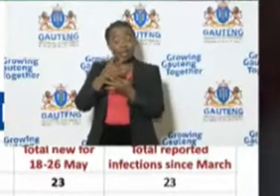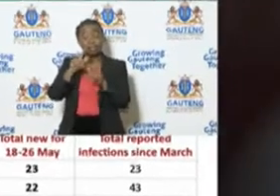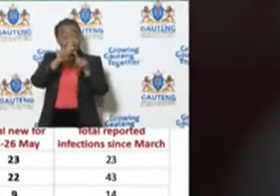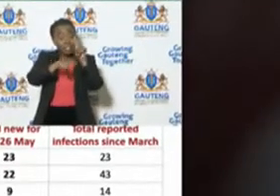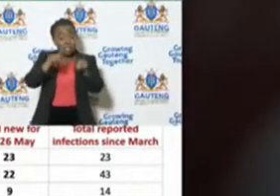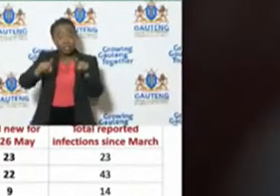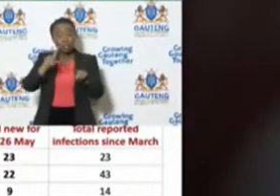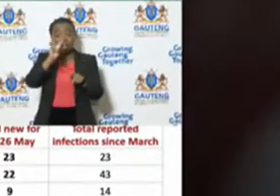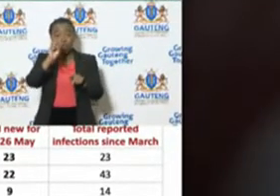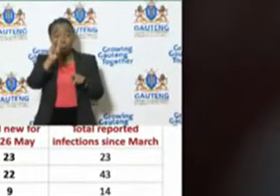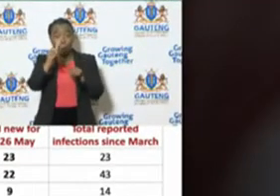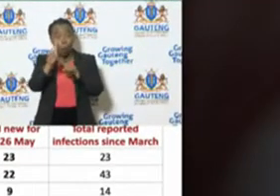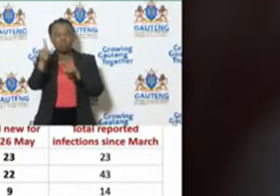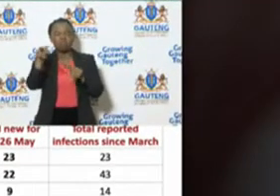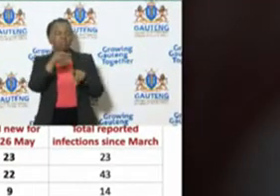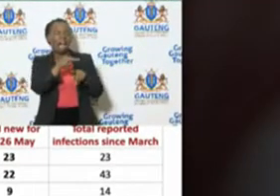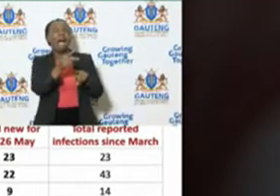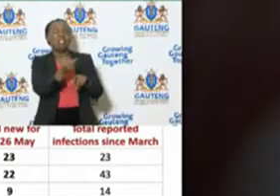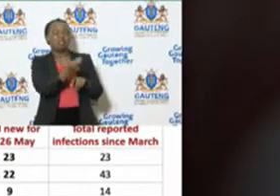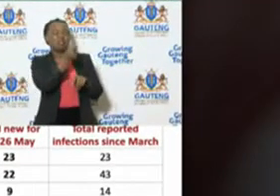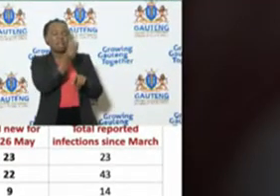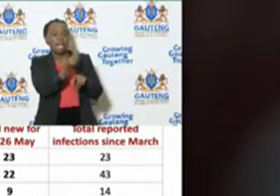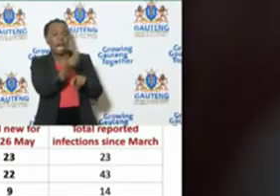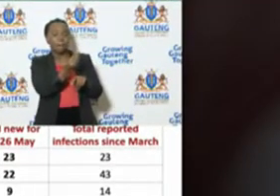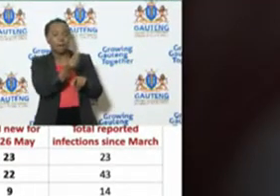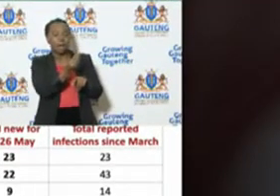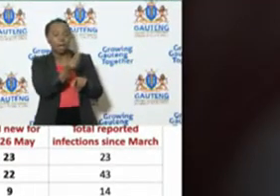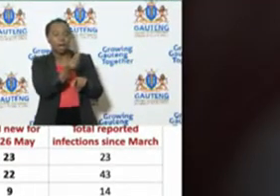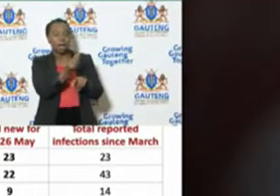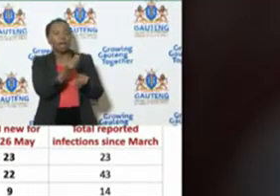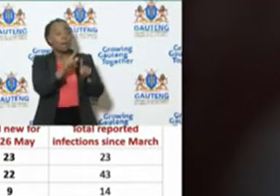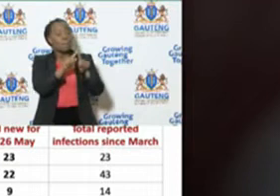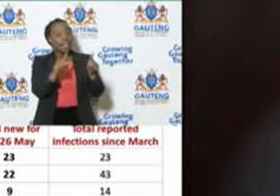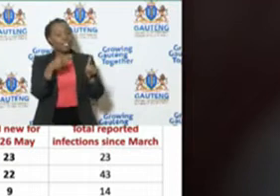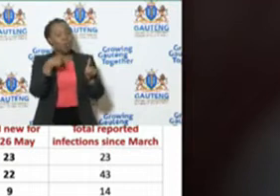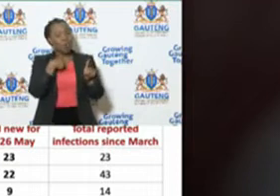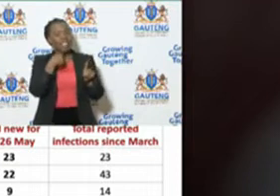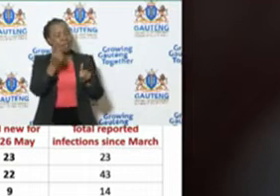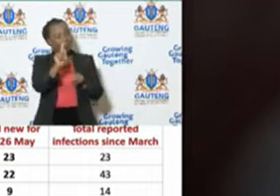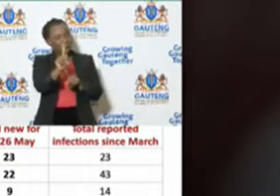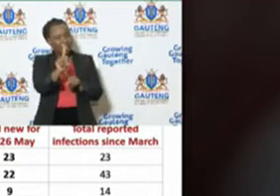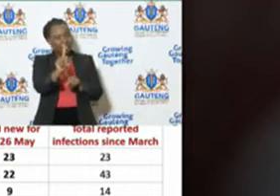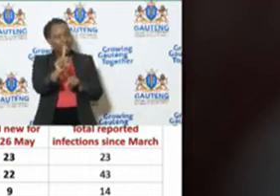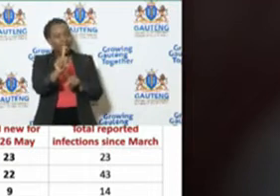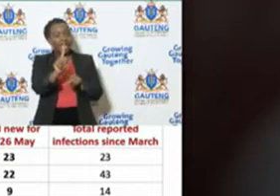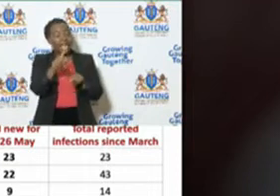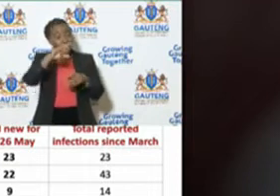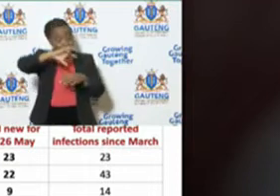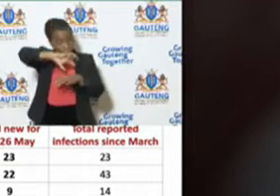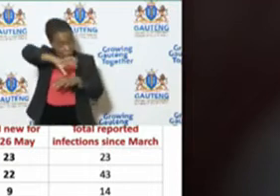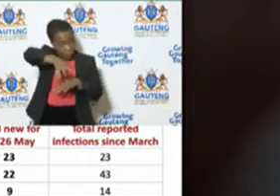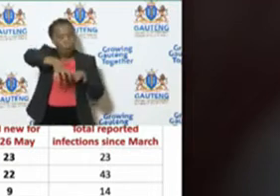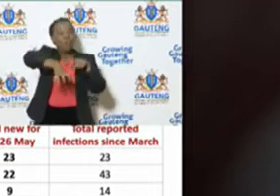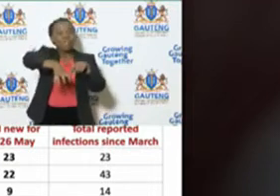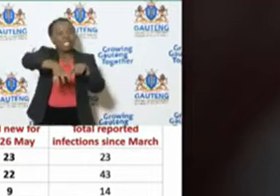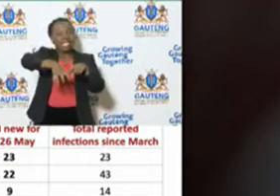numbers may appear quite small, the number of infections. The point we are making here is that in this province,